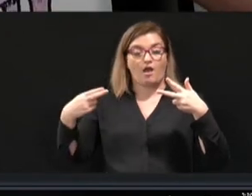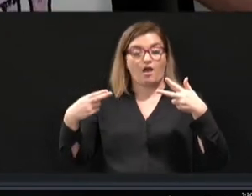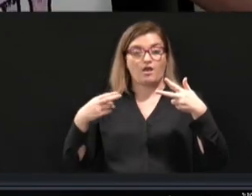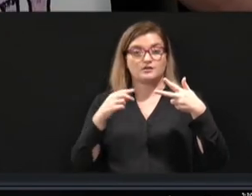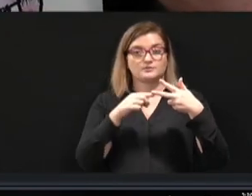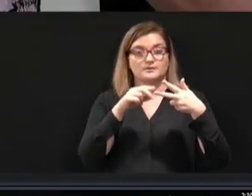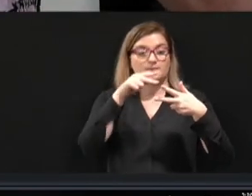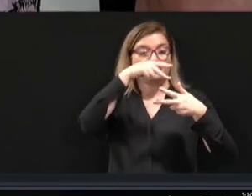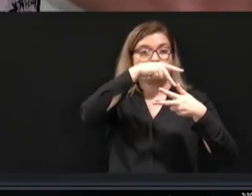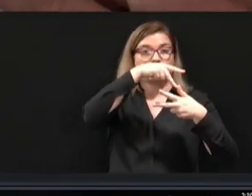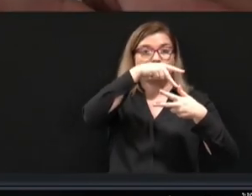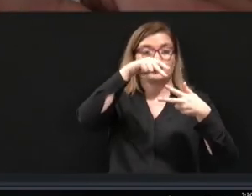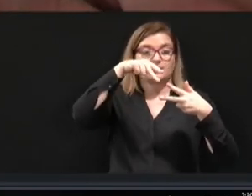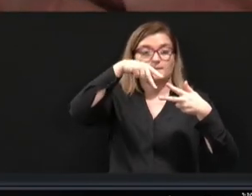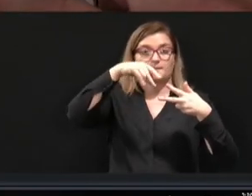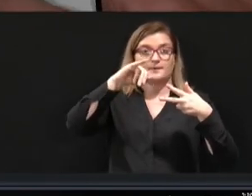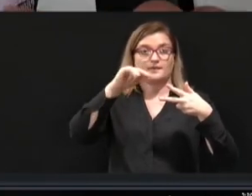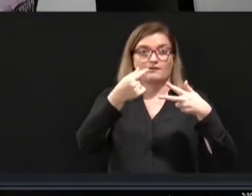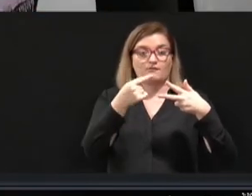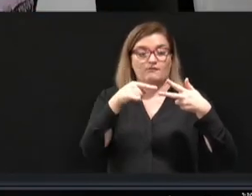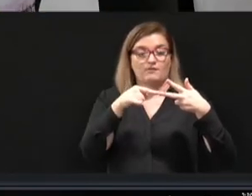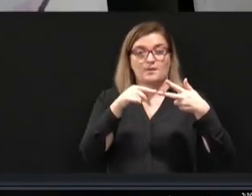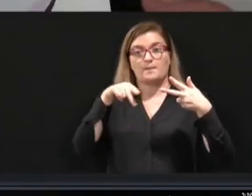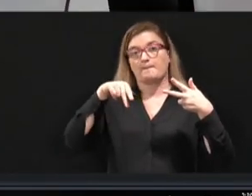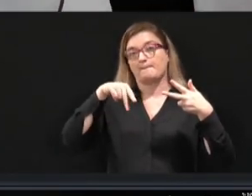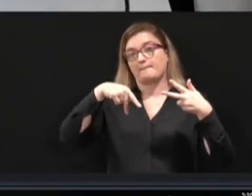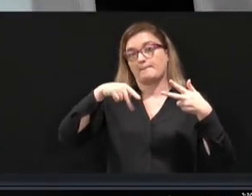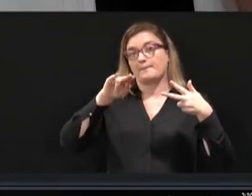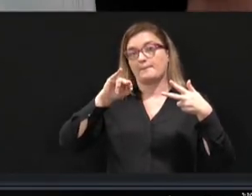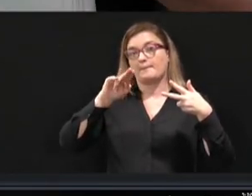P, pig, p.